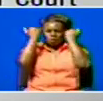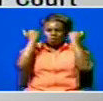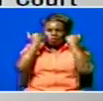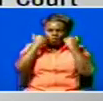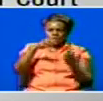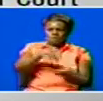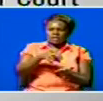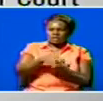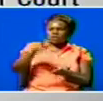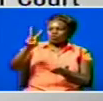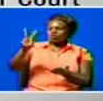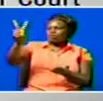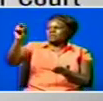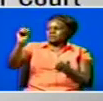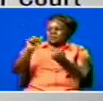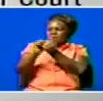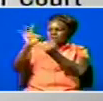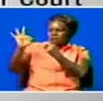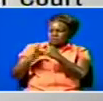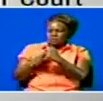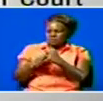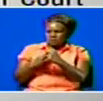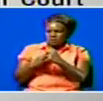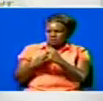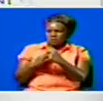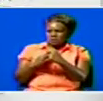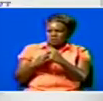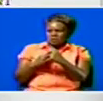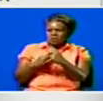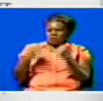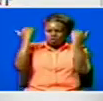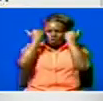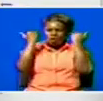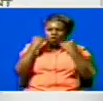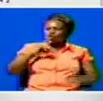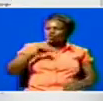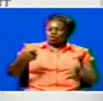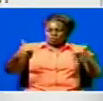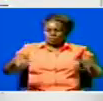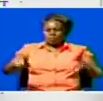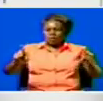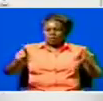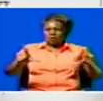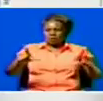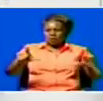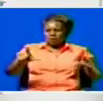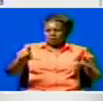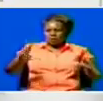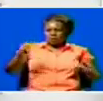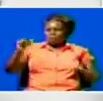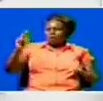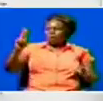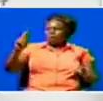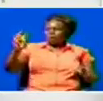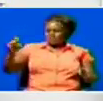2 of 2018. A glance at that court order granted by Lady Justice Maureen Onyango, which